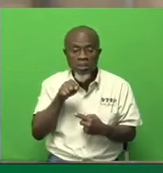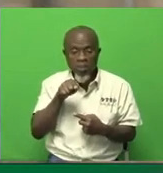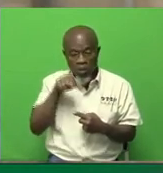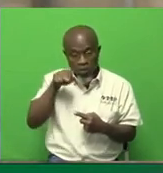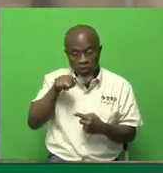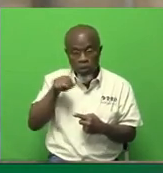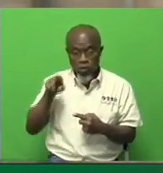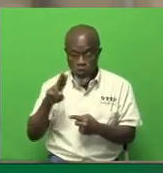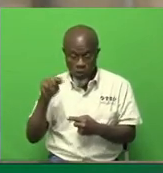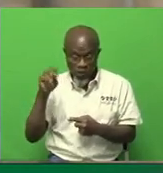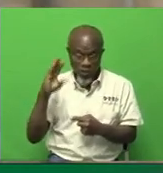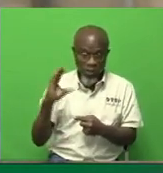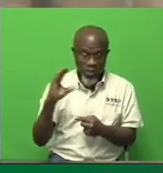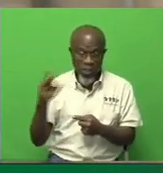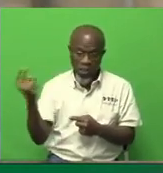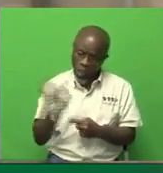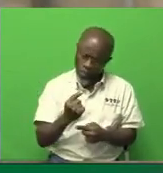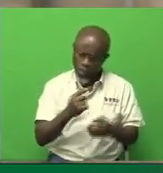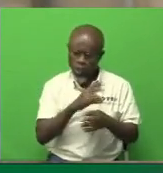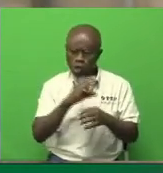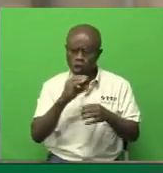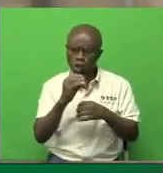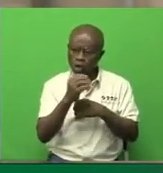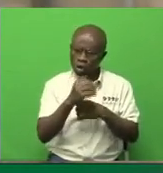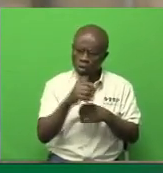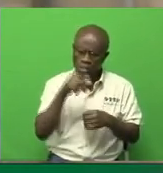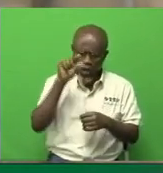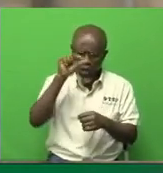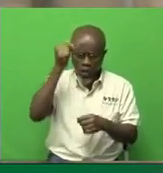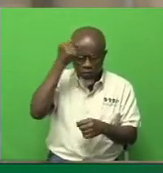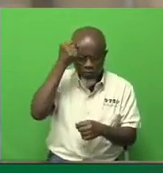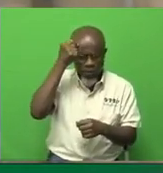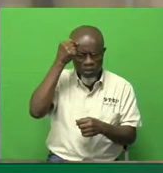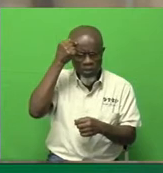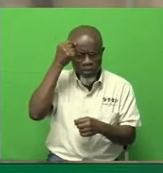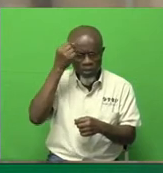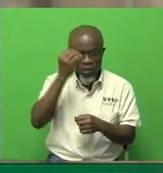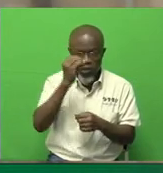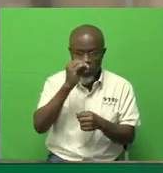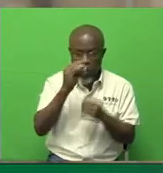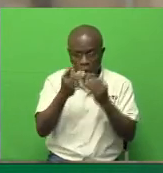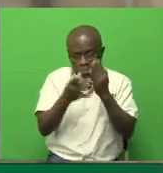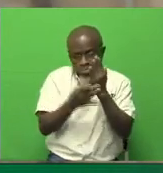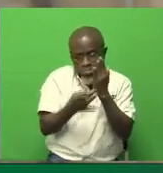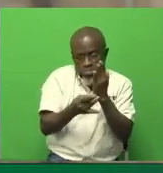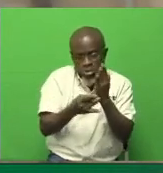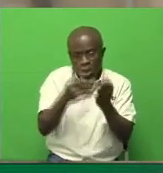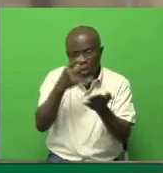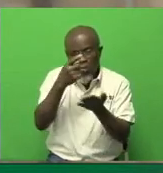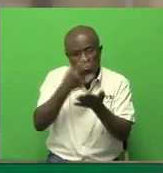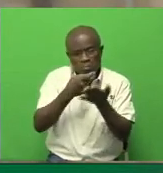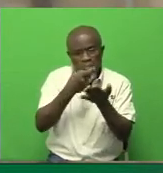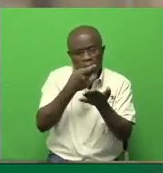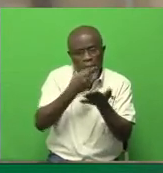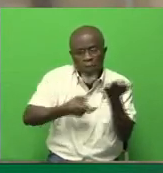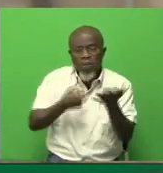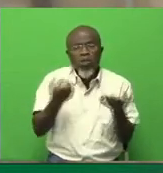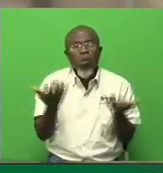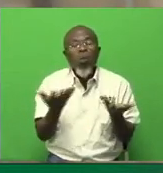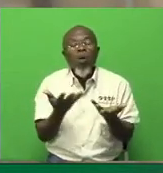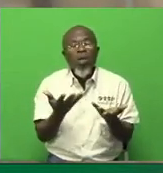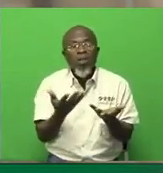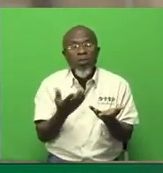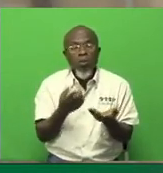the UNC was in office between 2010 and 2015 the oil price then was hovering about 93